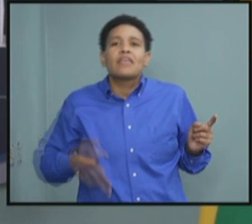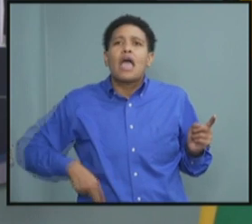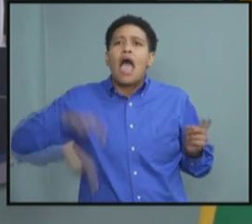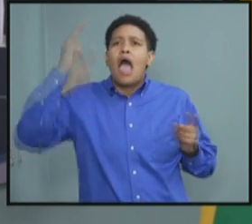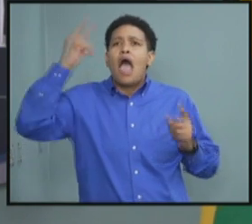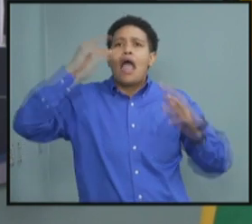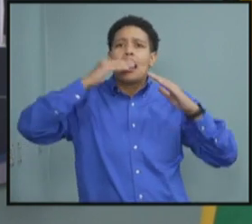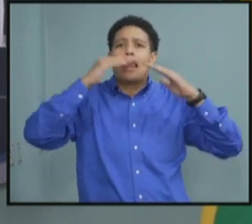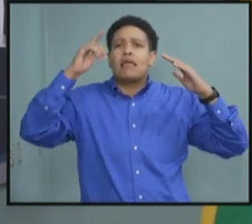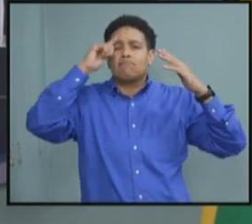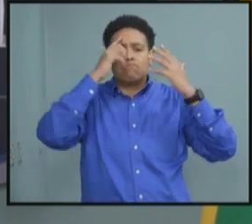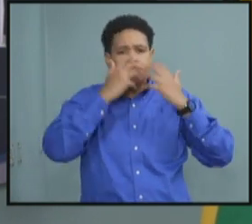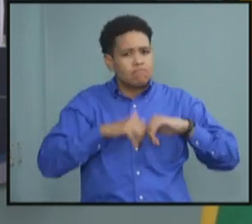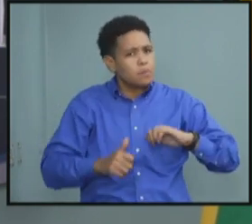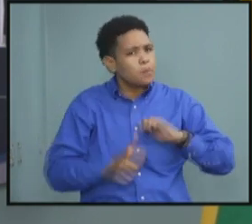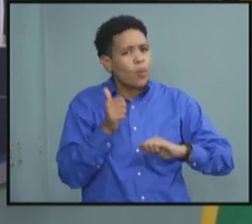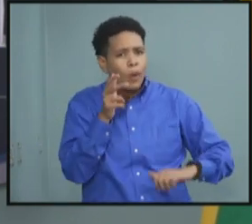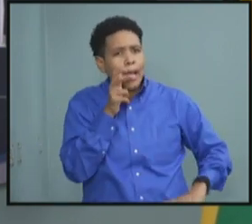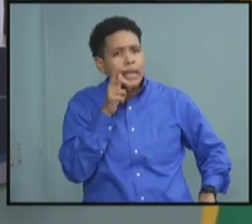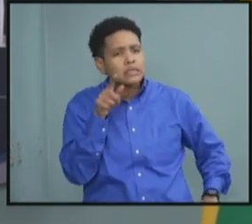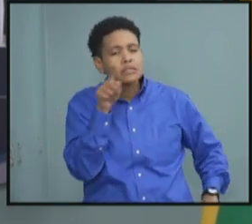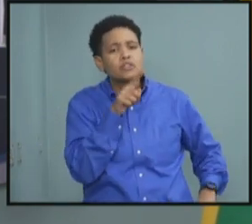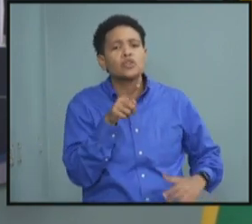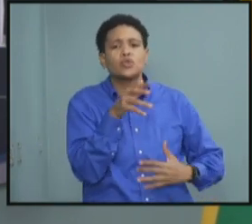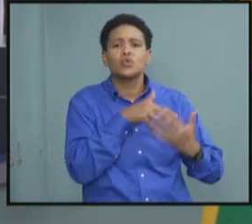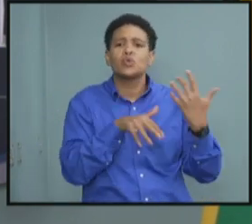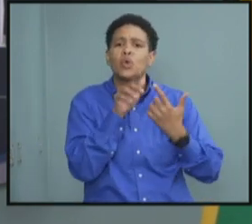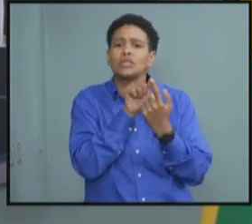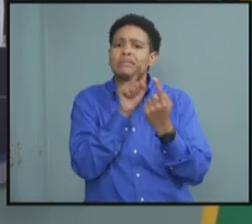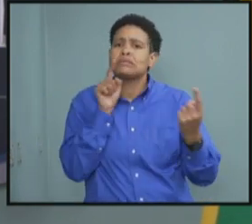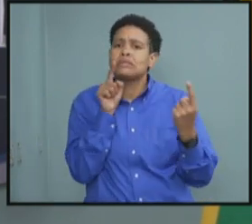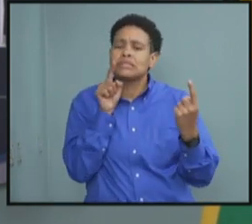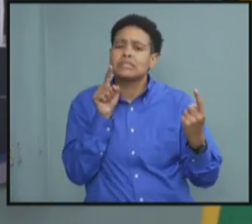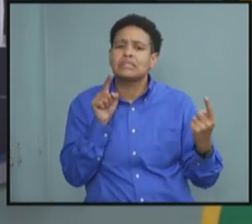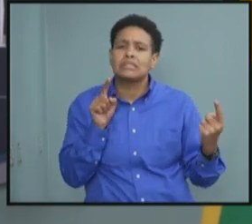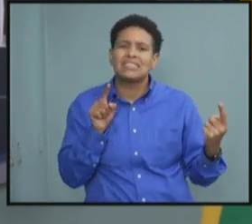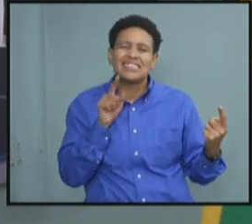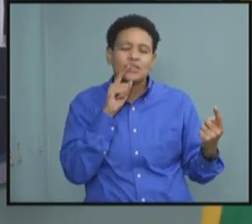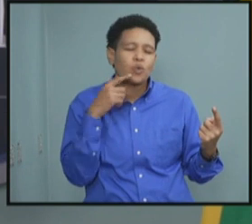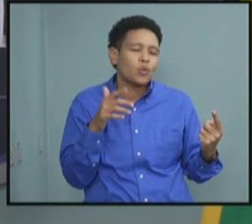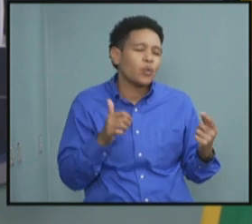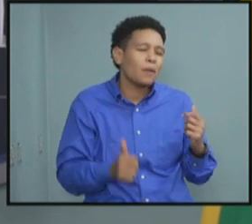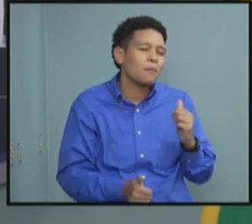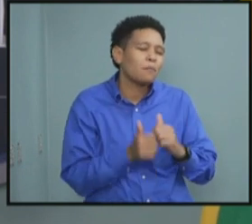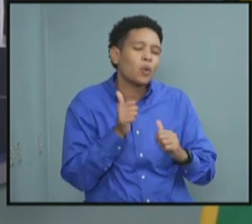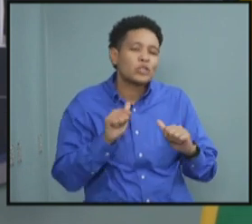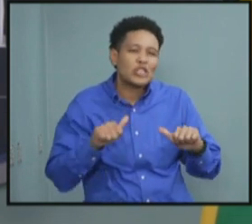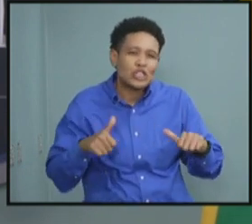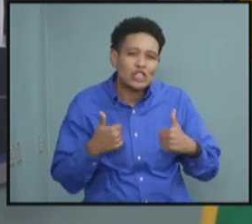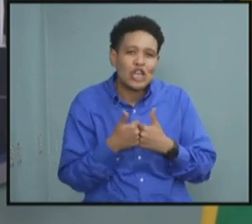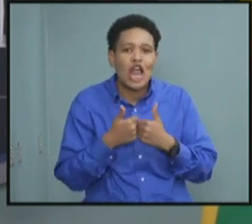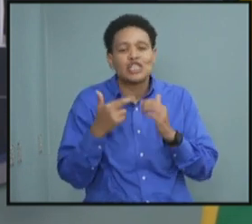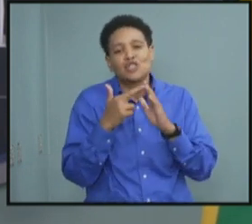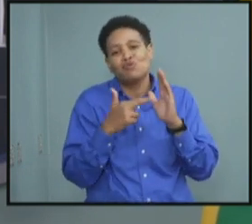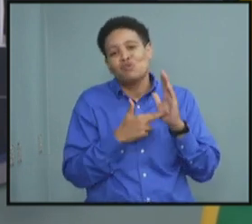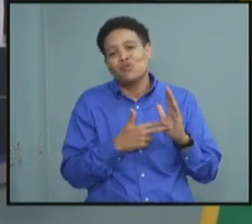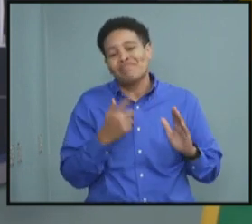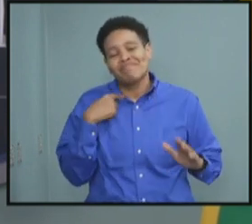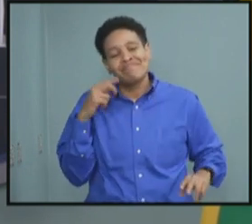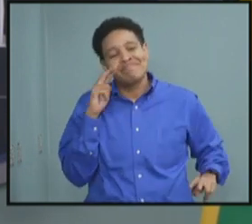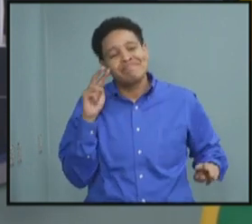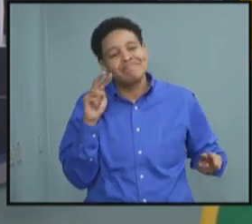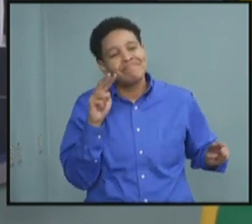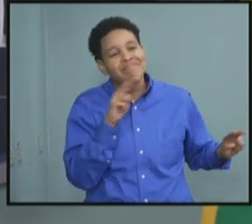of compliance there. Social distance seems to be the most challenging order. I've